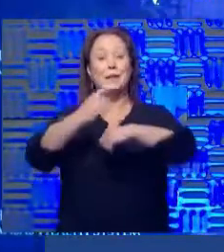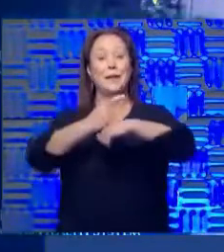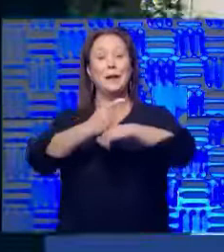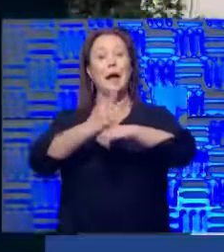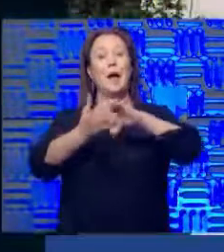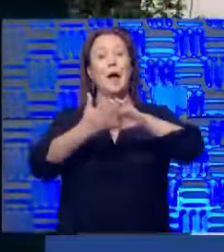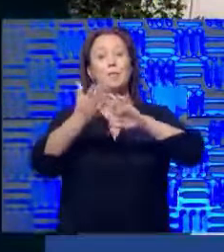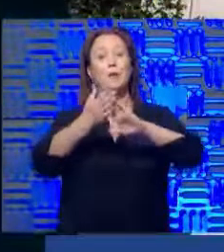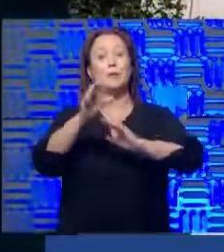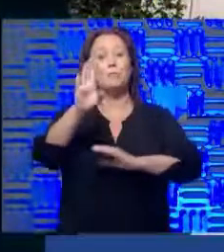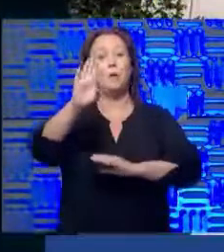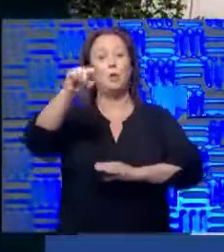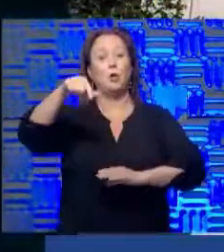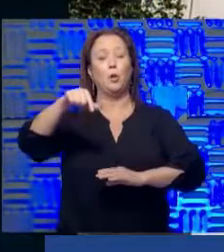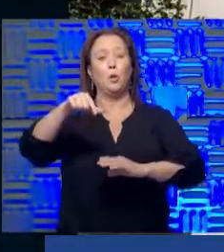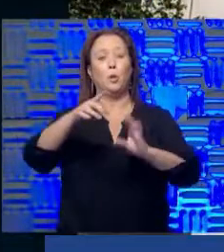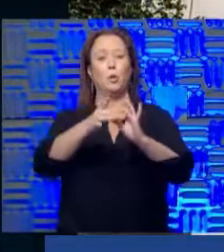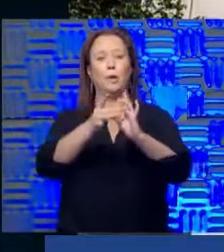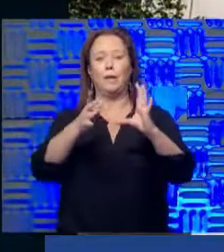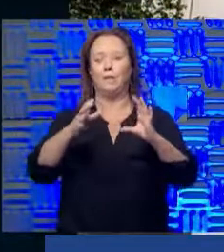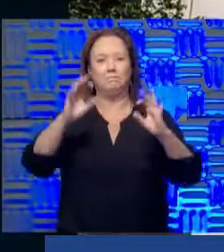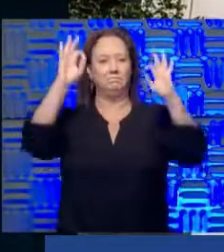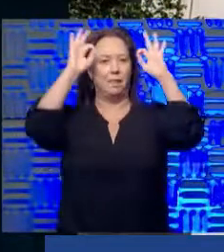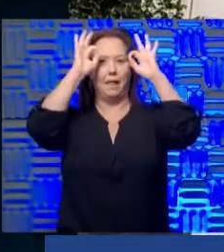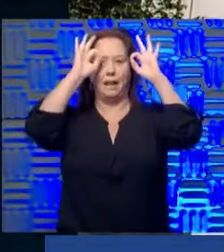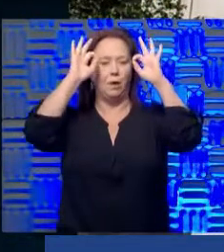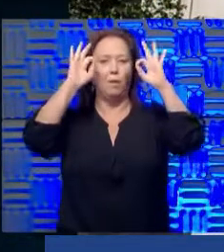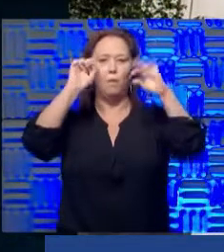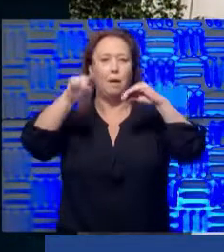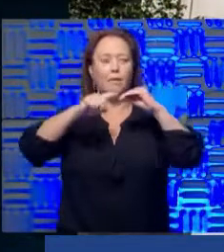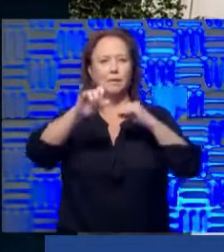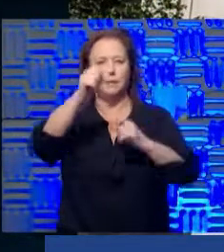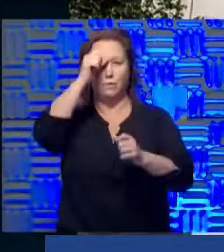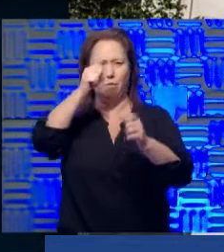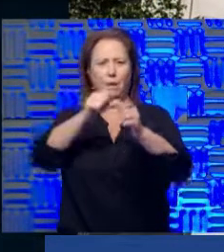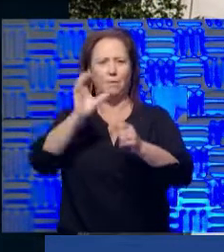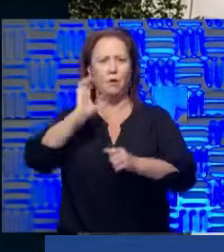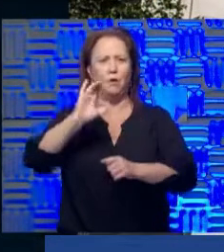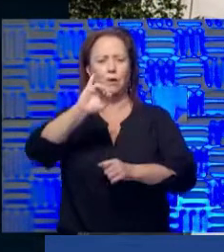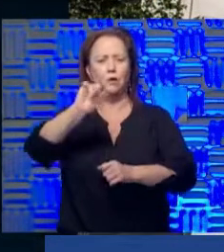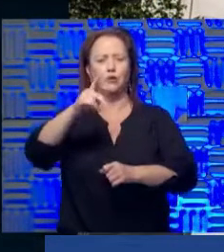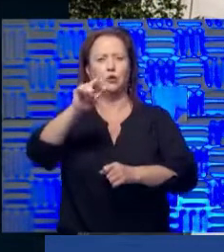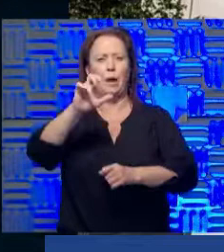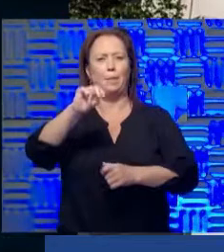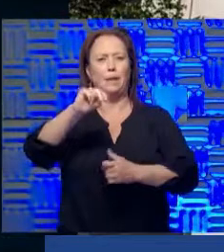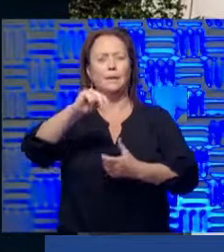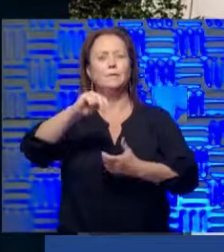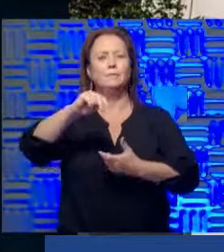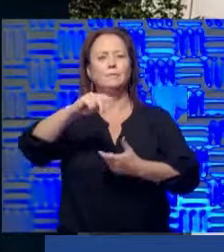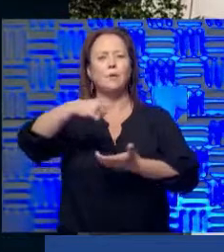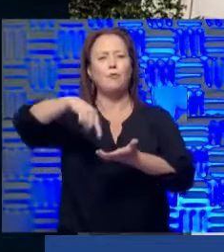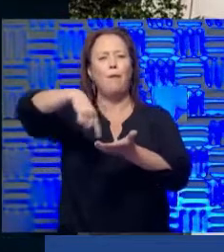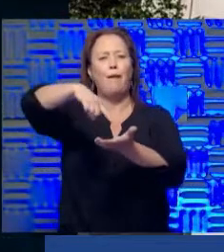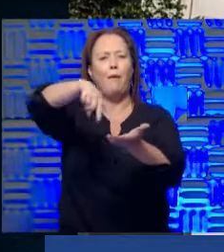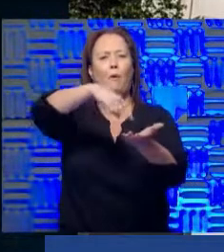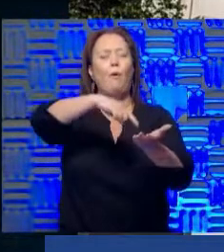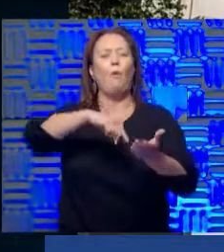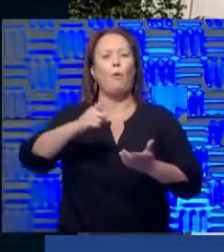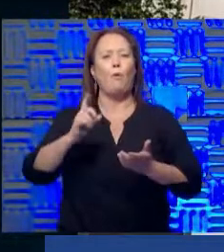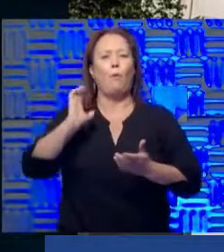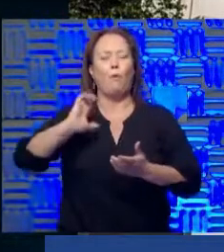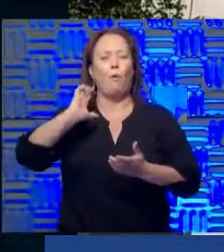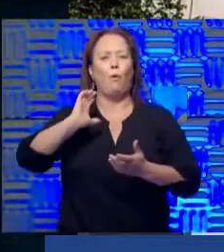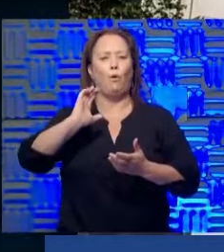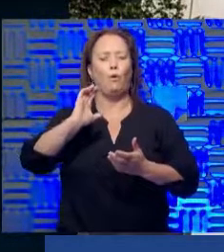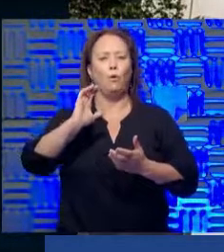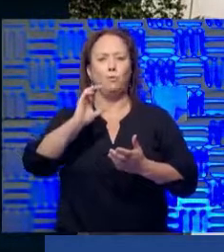Operation Barbecue Relief. Now, I didn't know a lot about this. You'll remember going back to the Joplin tornado. There was a lot